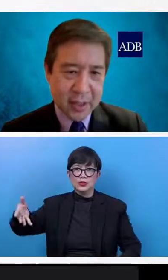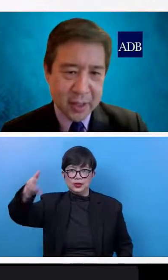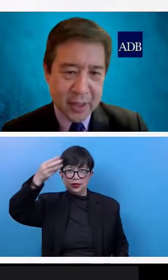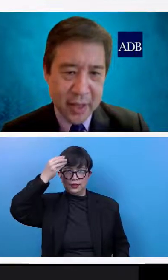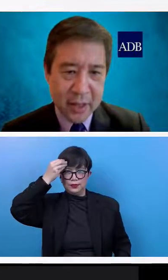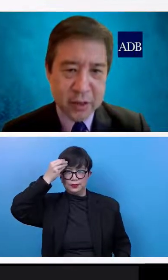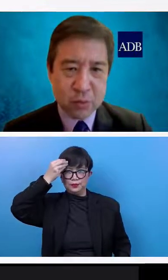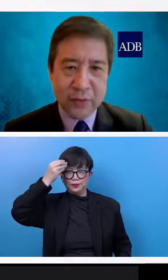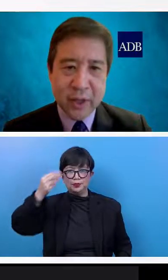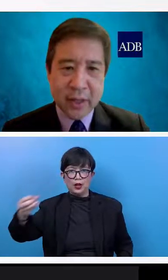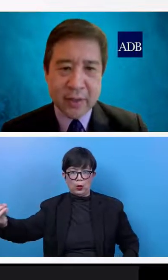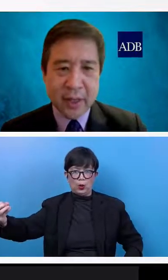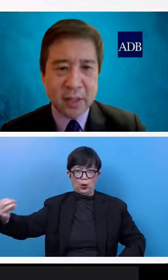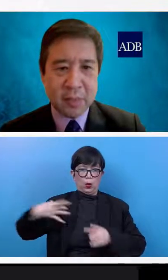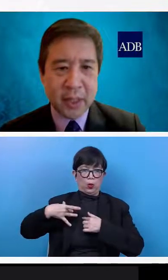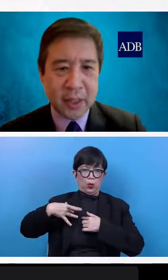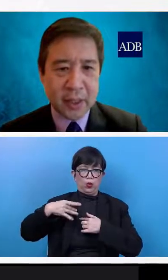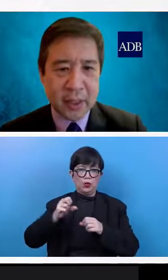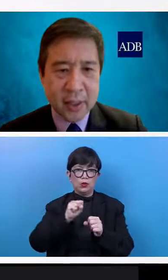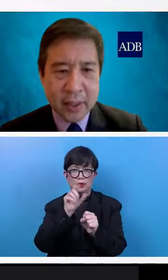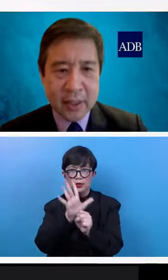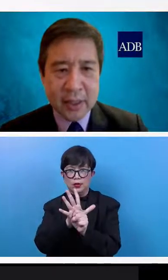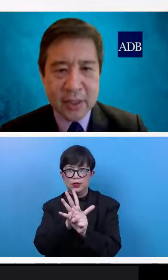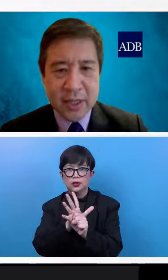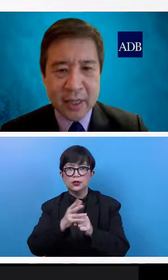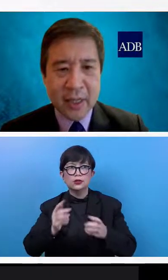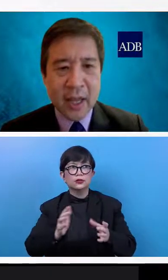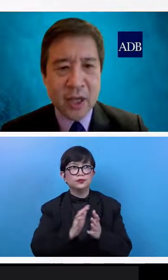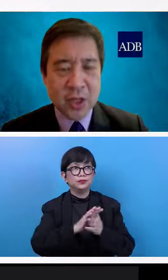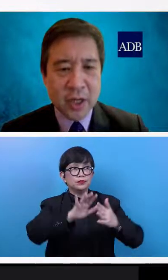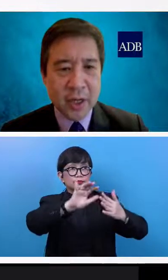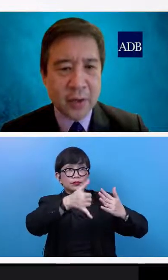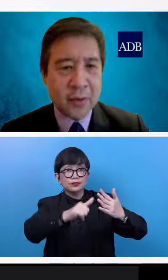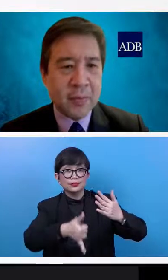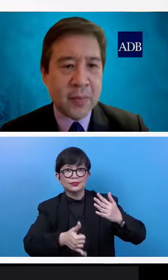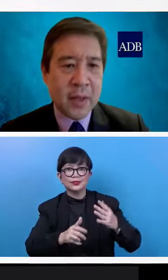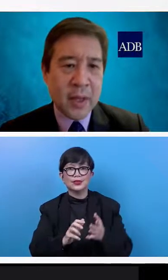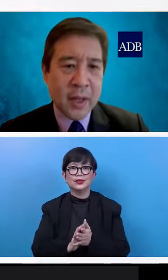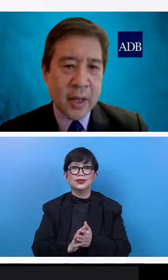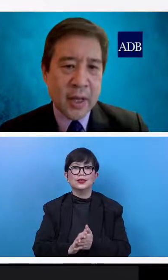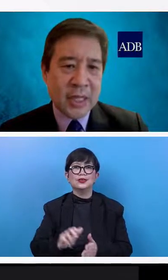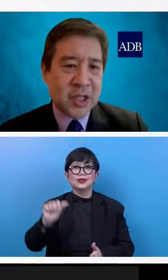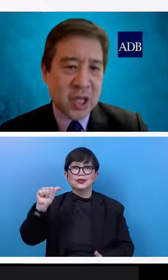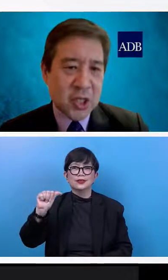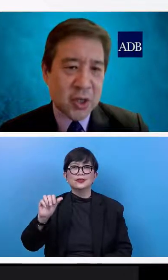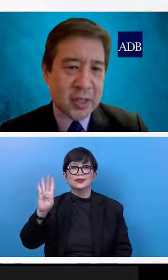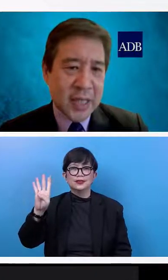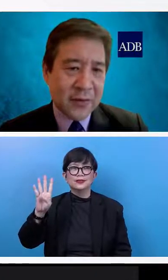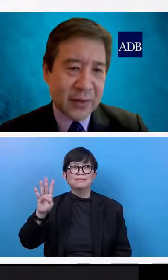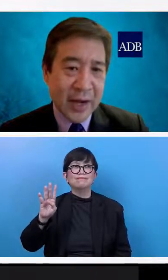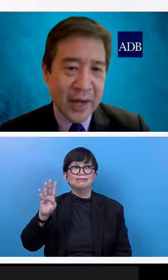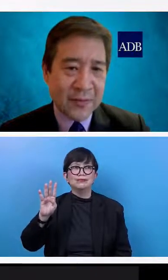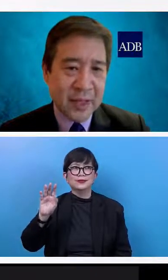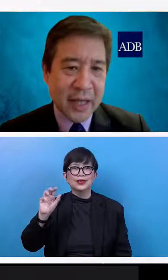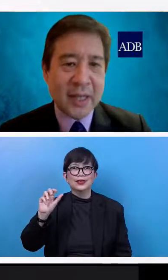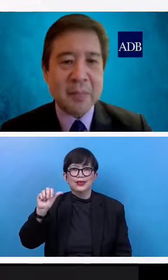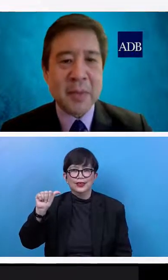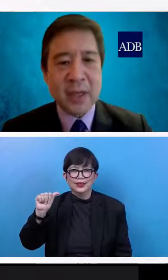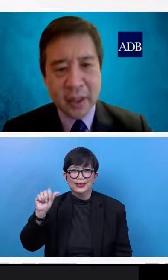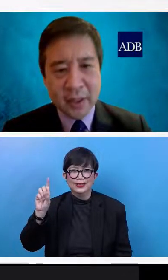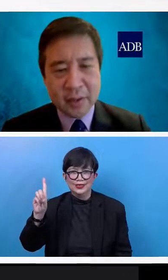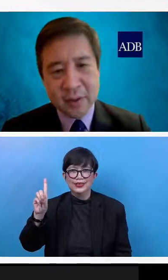based on analysis we've done at the ADB, is that in Asia, an additional 75 to